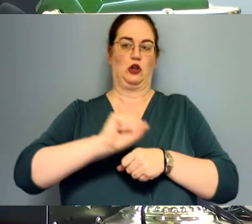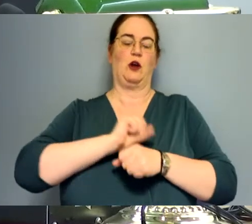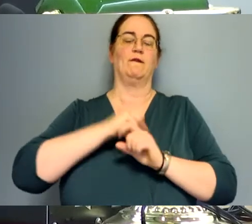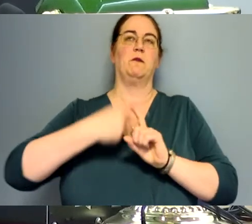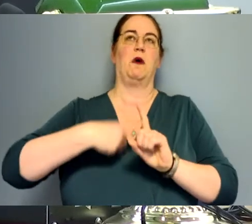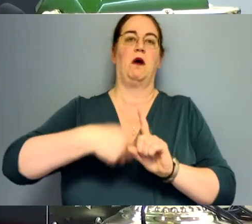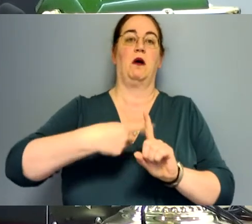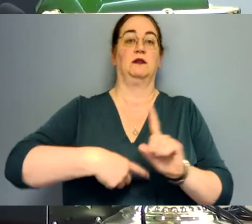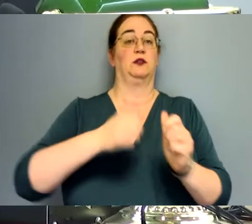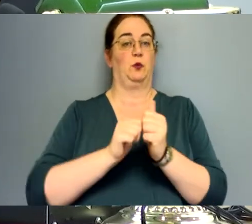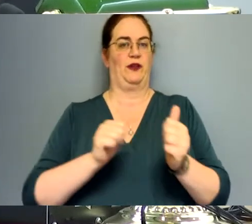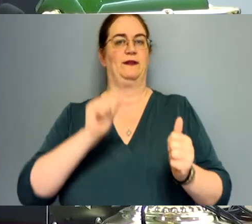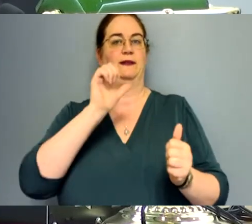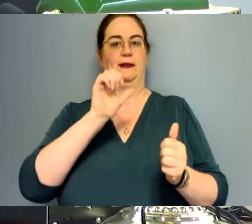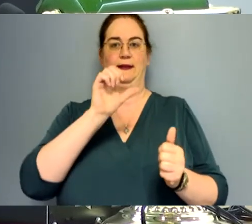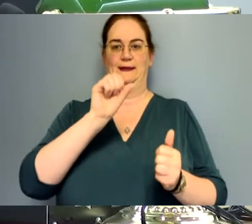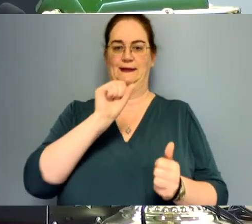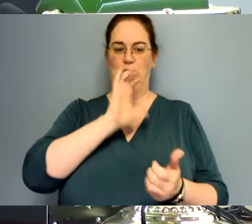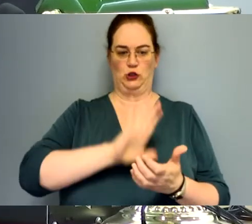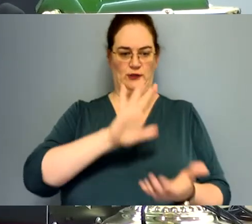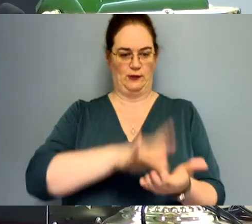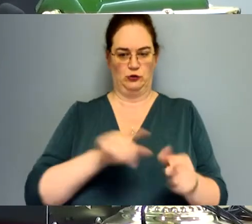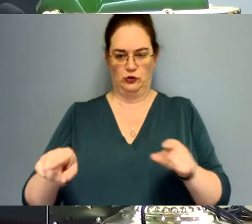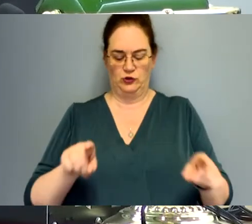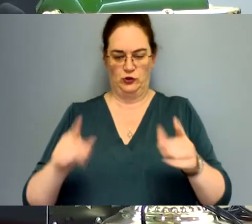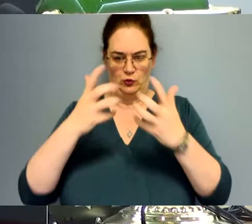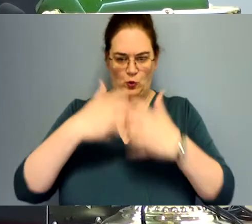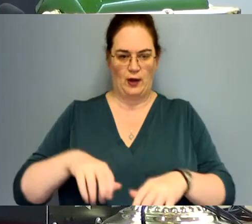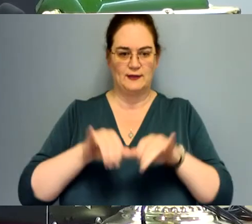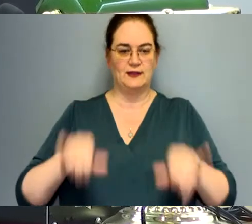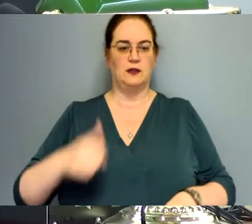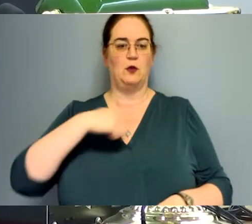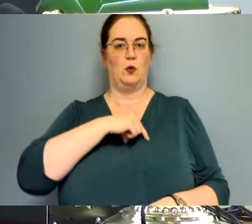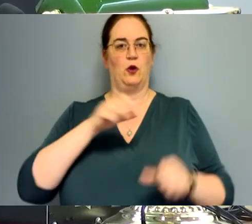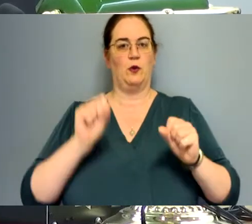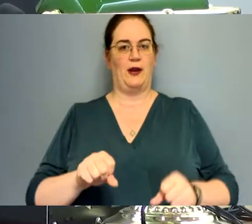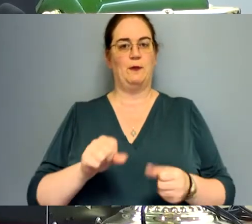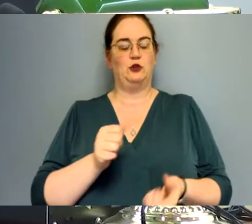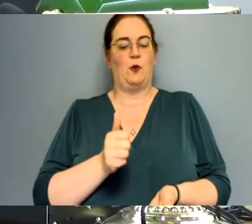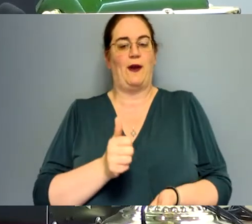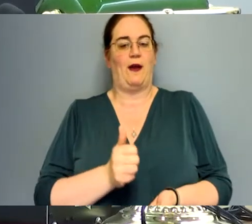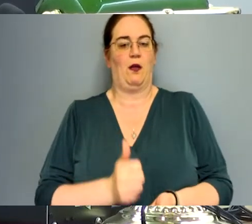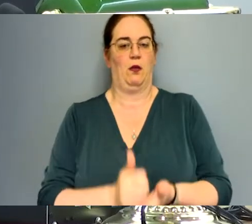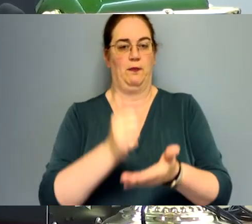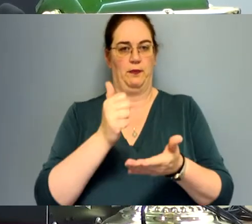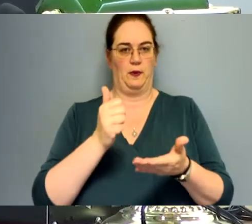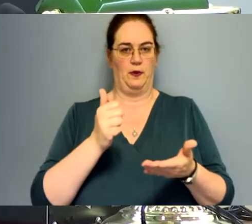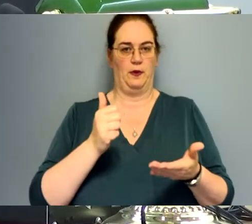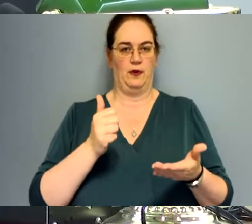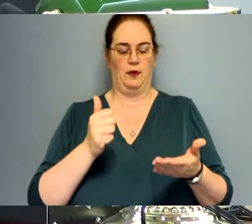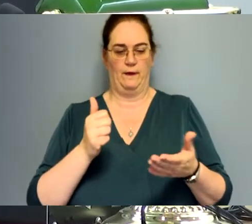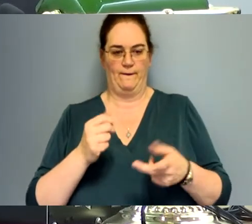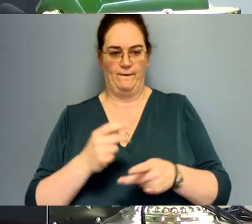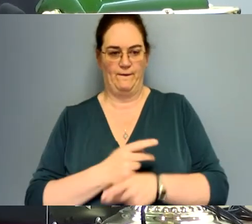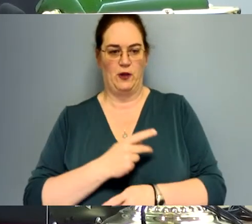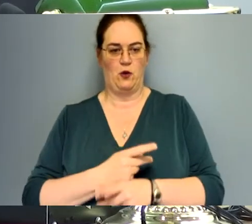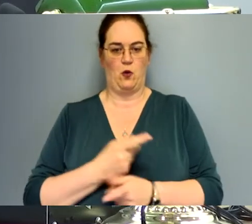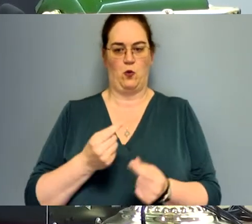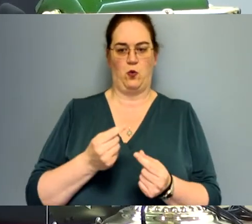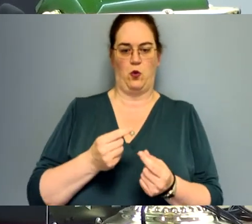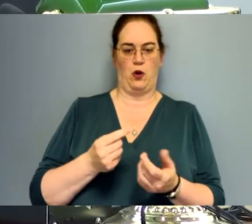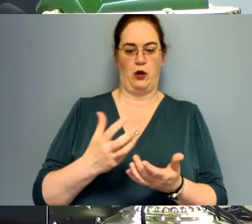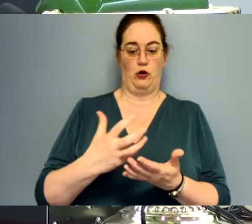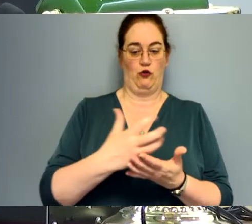months with the senior centers themselves to work out a system where we would be able to help them figure out what revenue